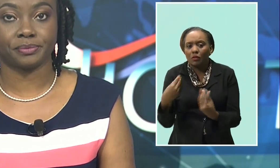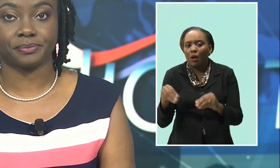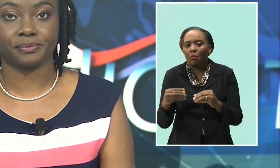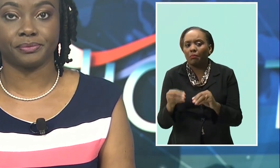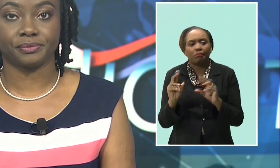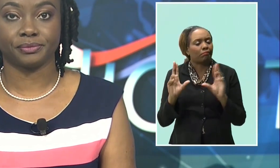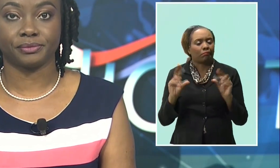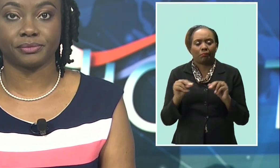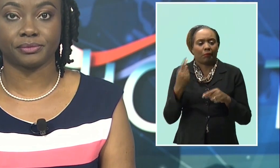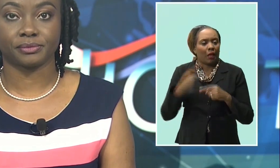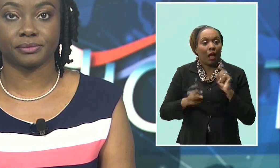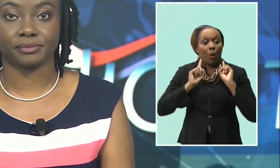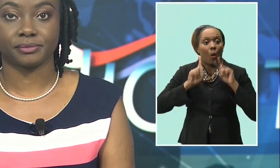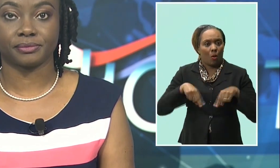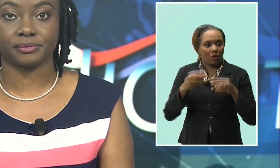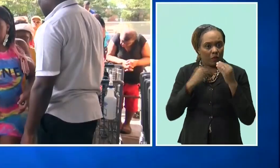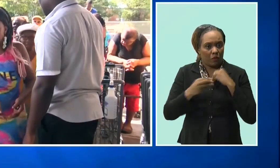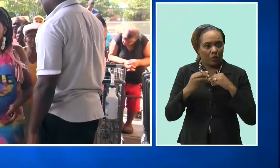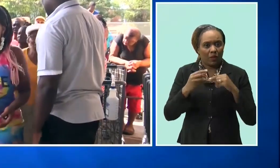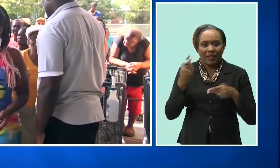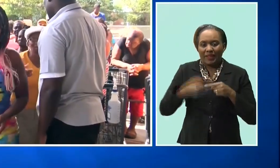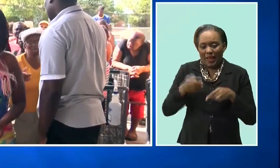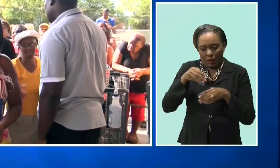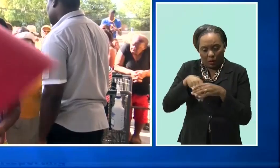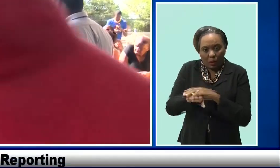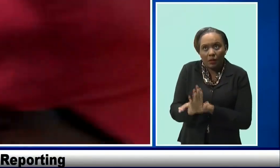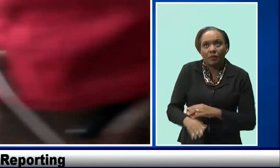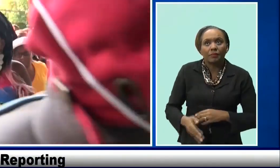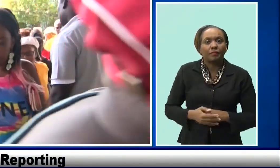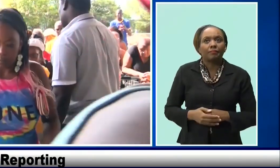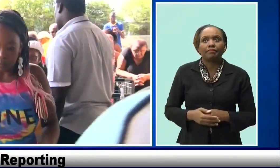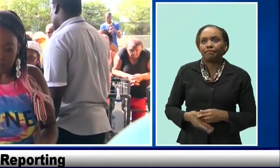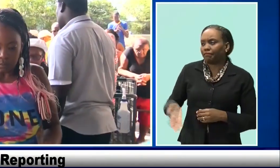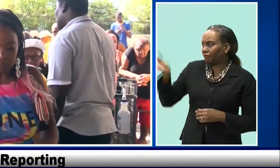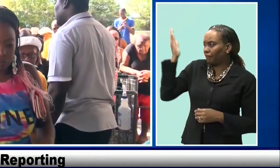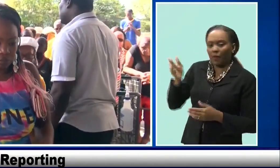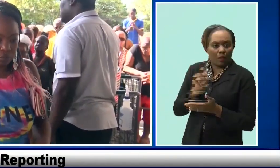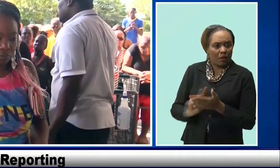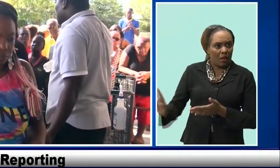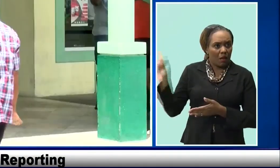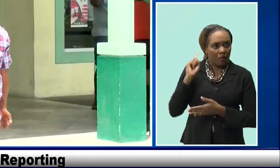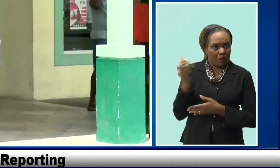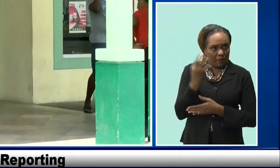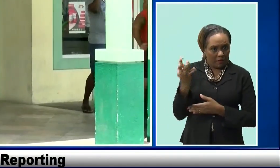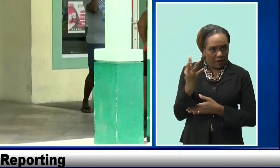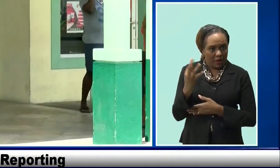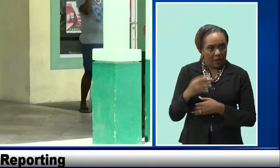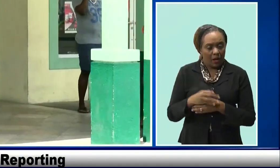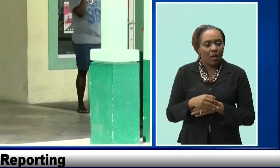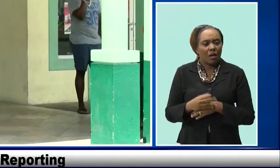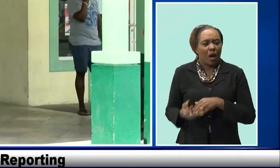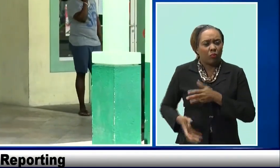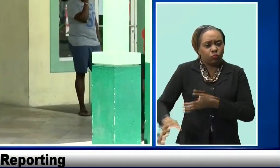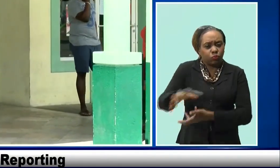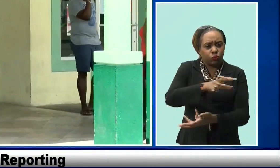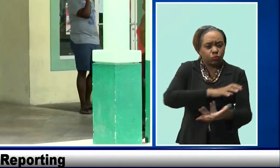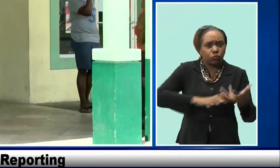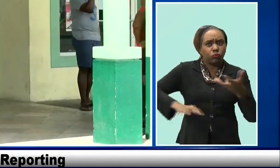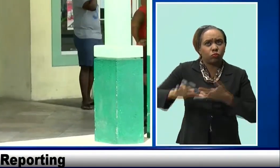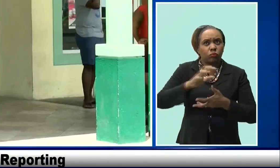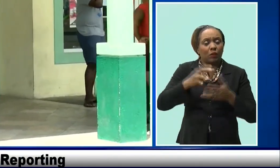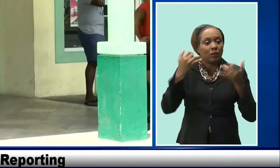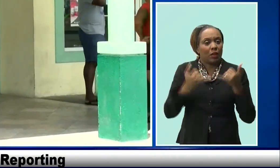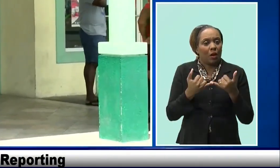more. The long lines and chaos that reigned at some supermarkets last Friday were replaced by order and